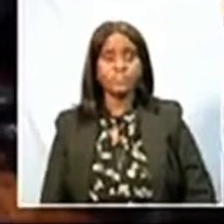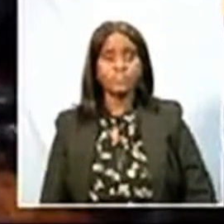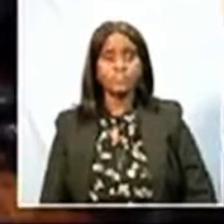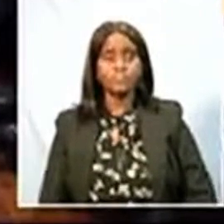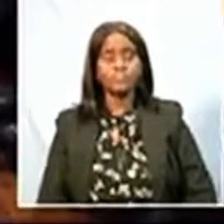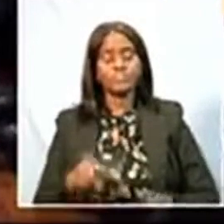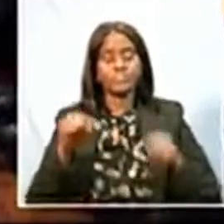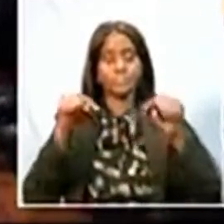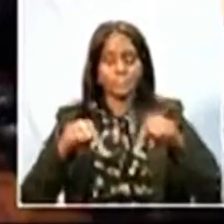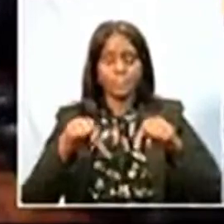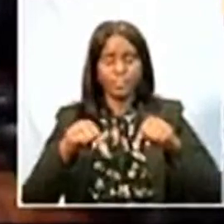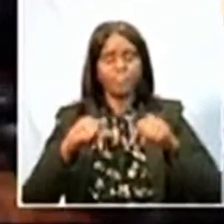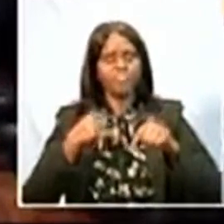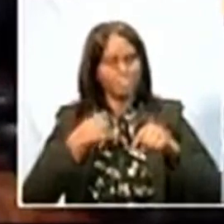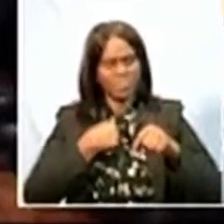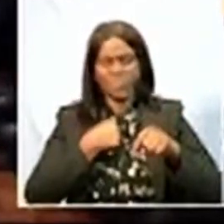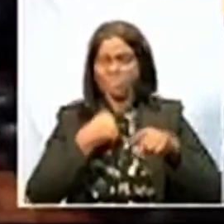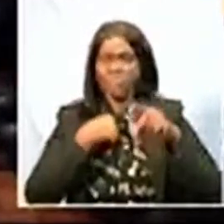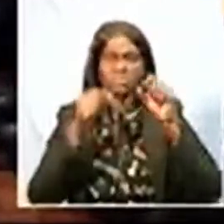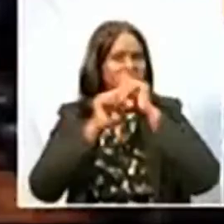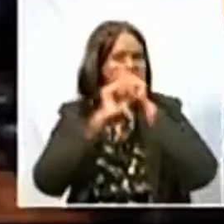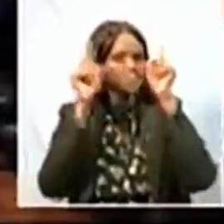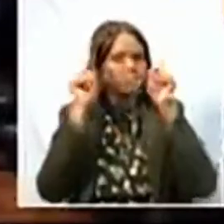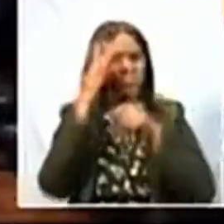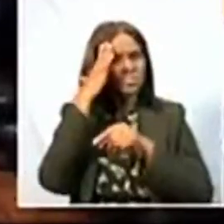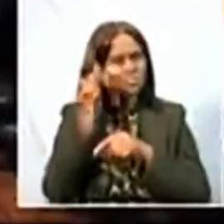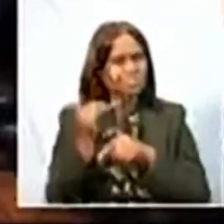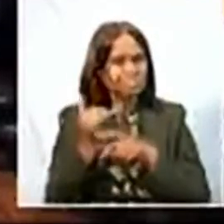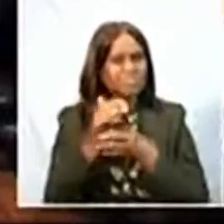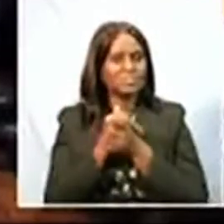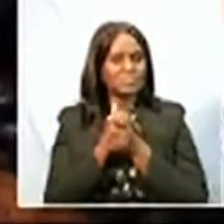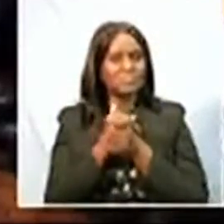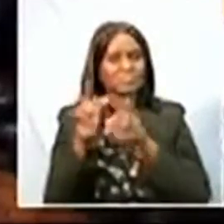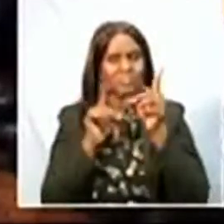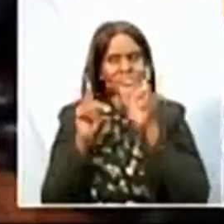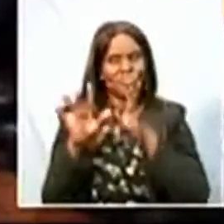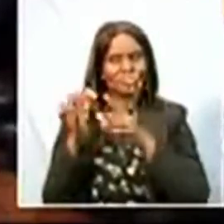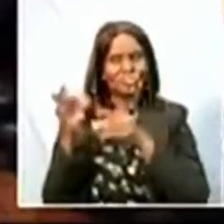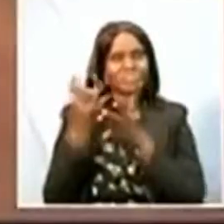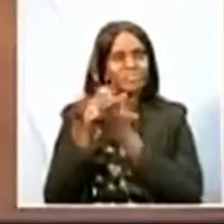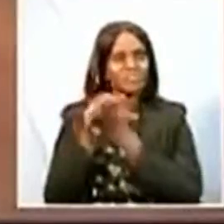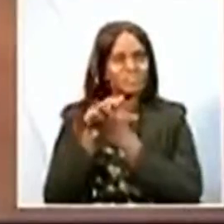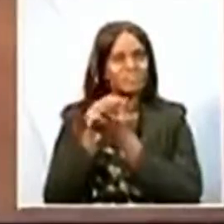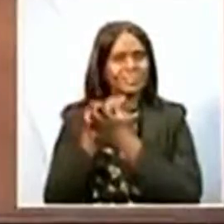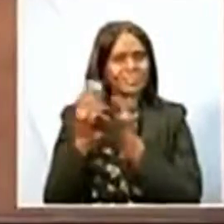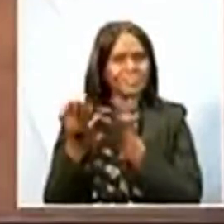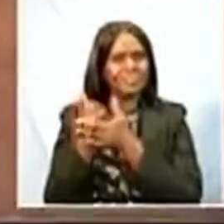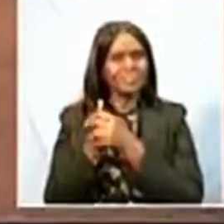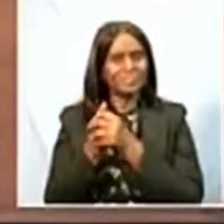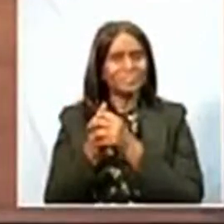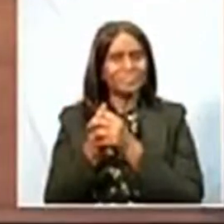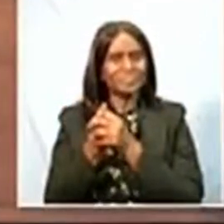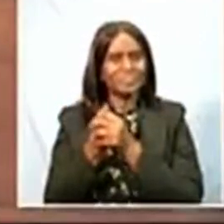this makes me wonder, you know, Director Finance,